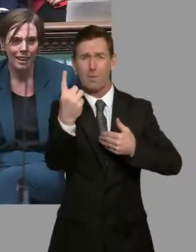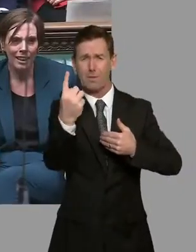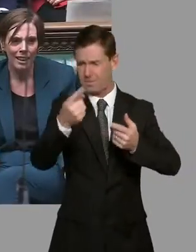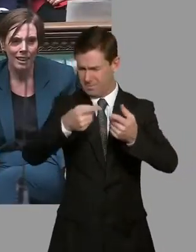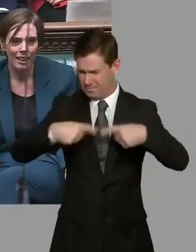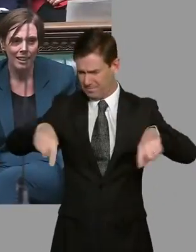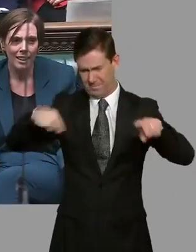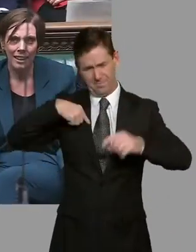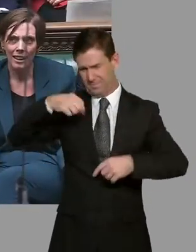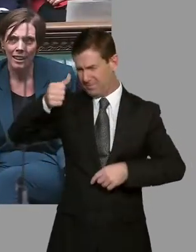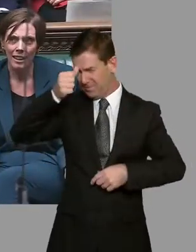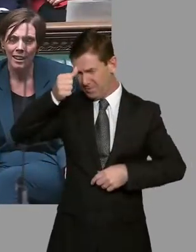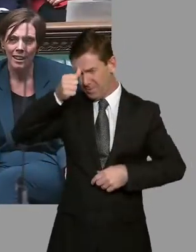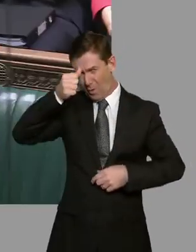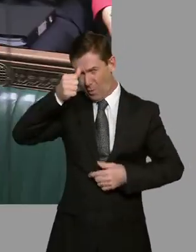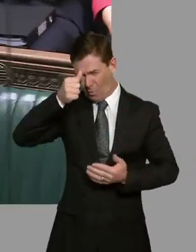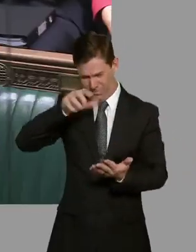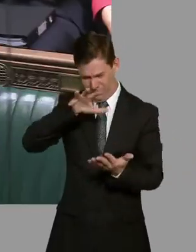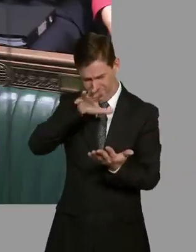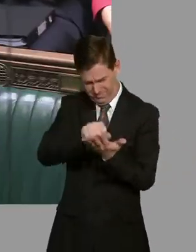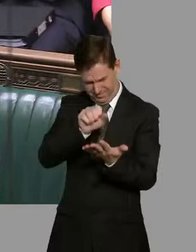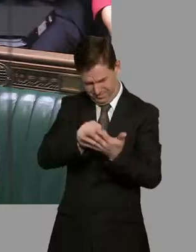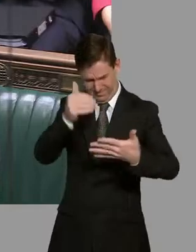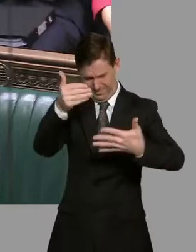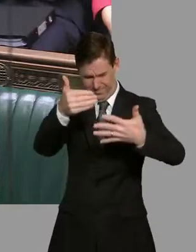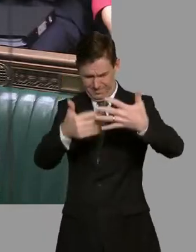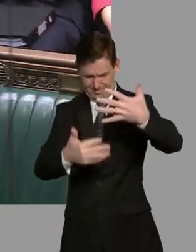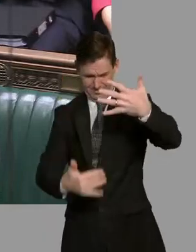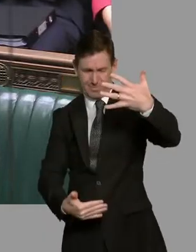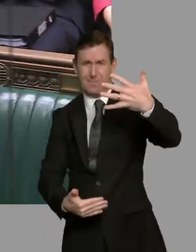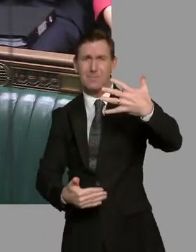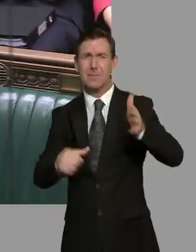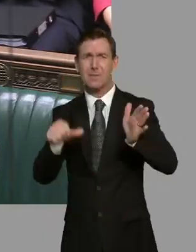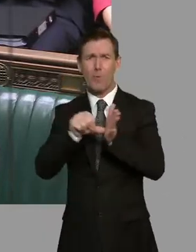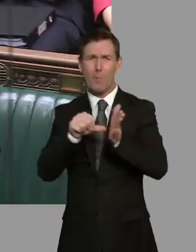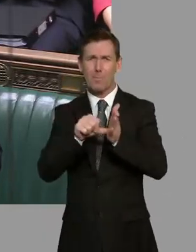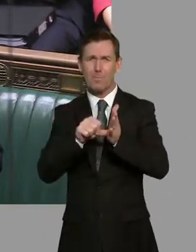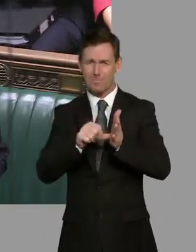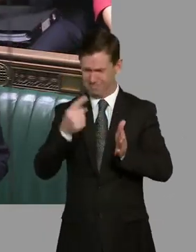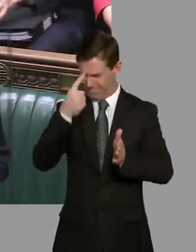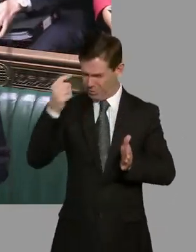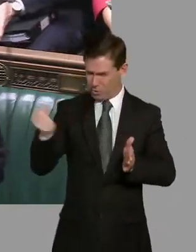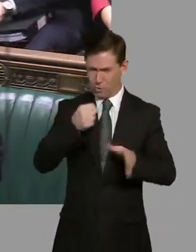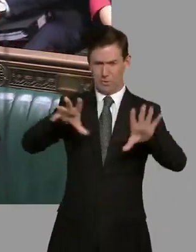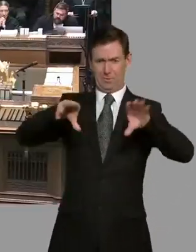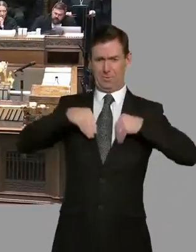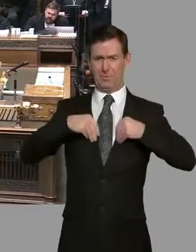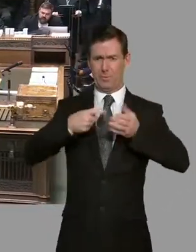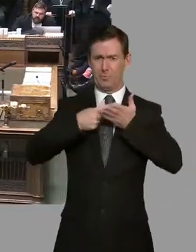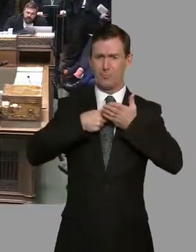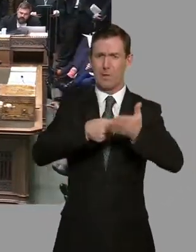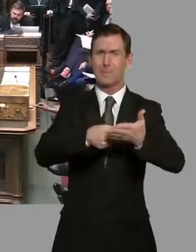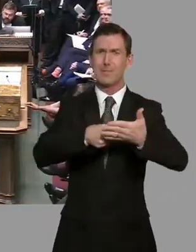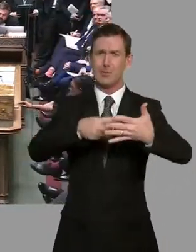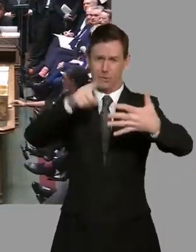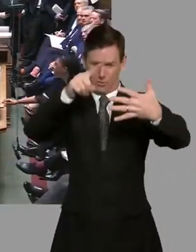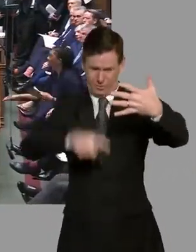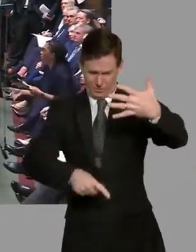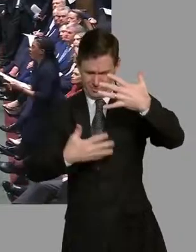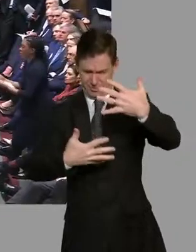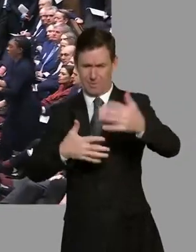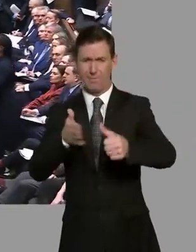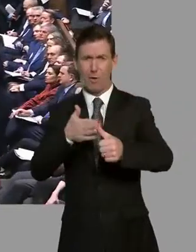is we should get on with that action. And that's why we're bringing forward the bill this afternoon. Kemi